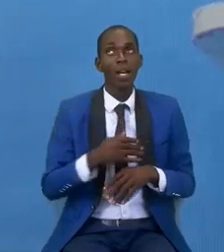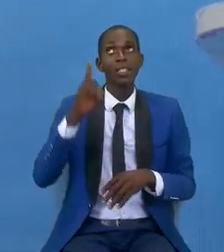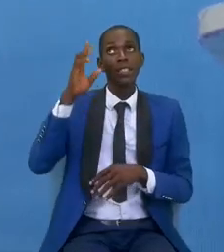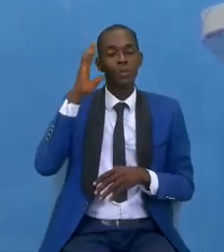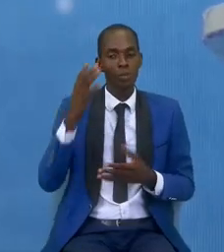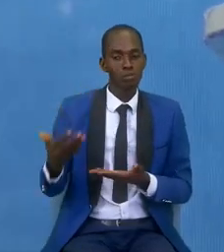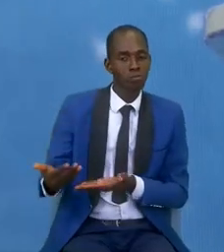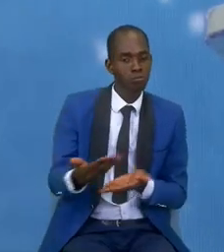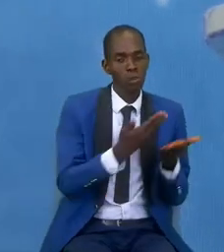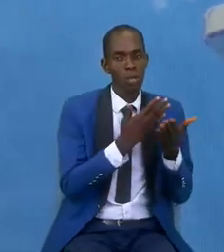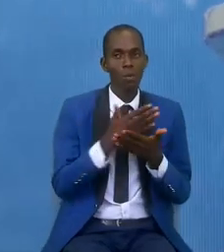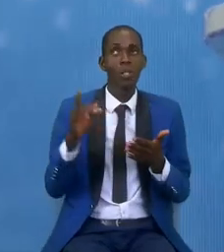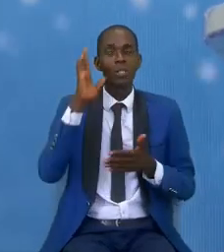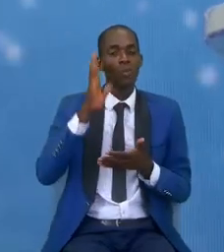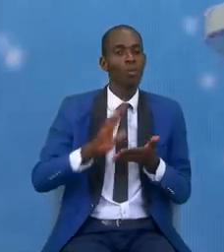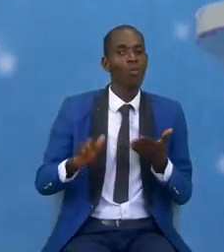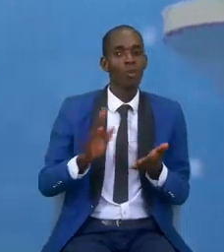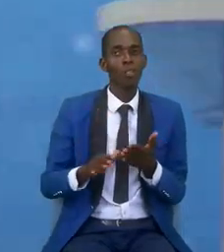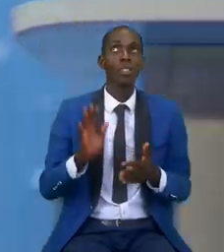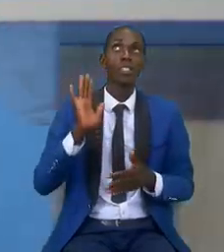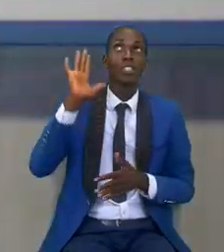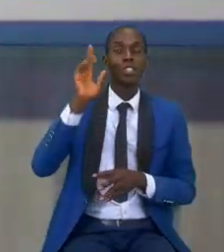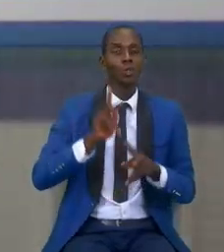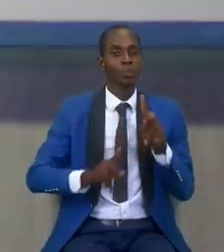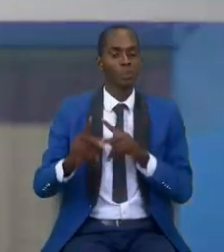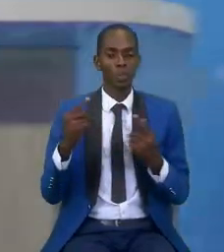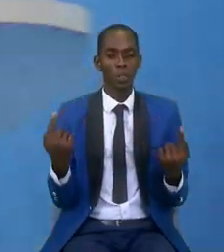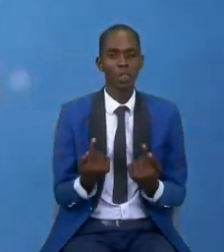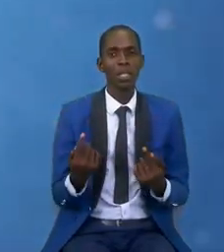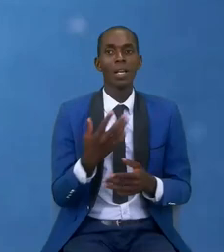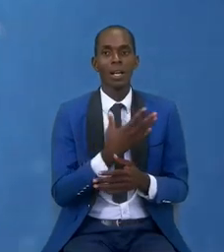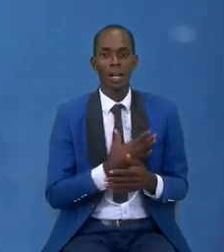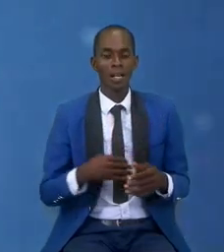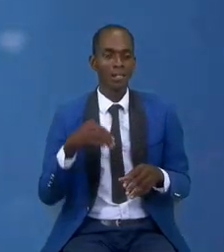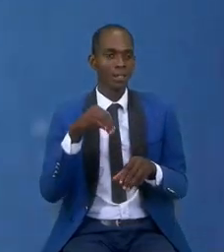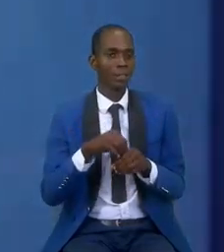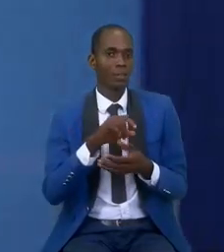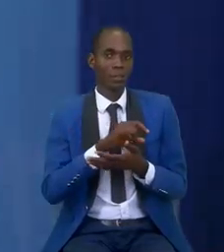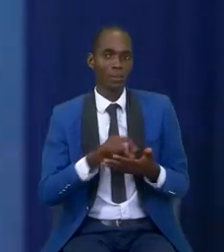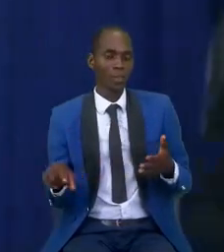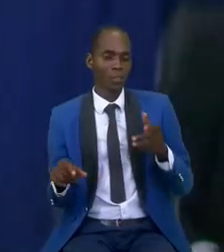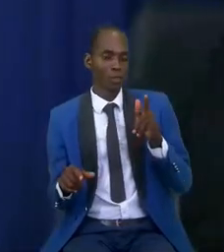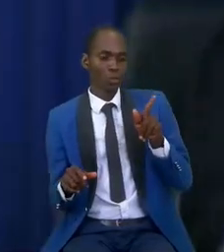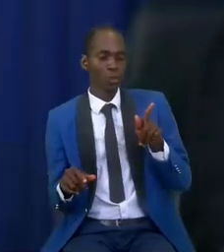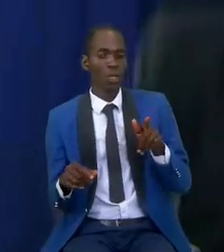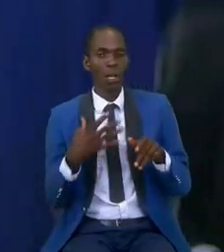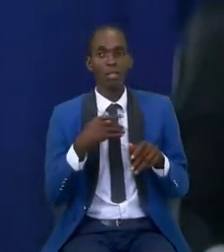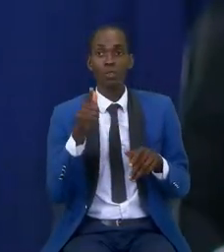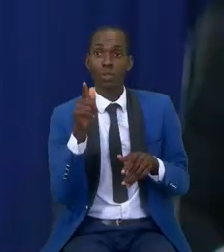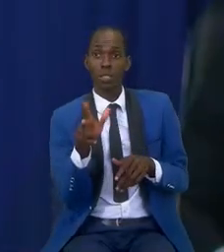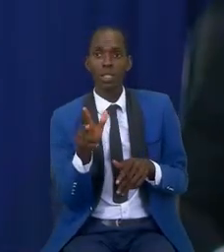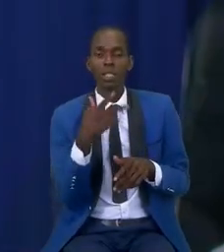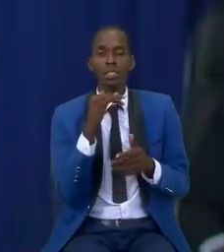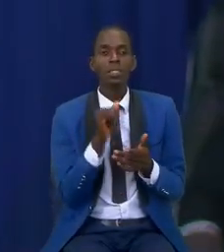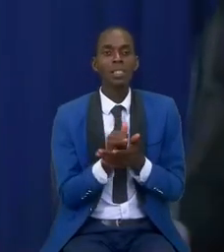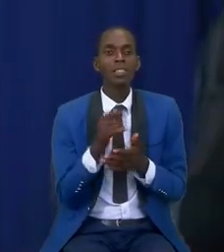and dead that was such a one in verse 23 he said that his member of fulfilled which was spoken by the prophet that